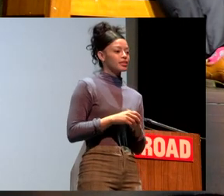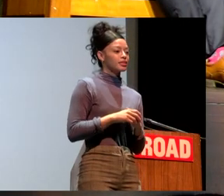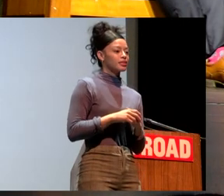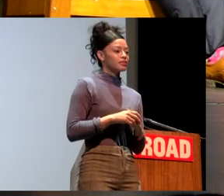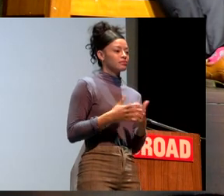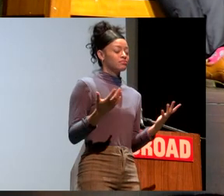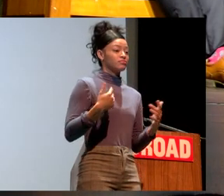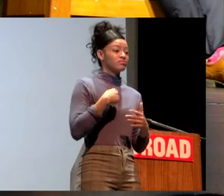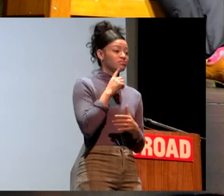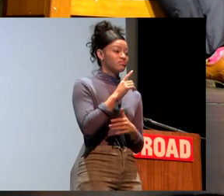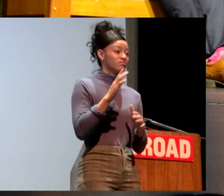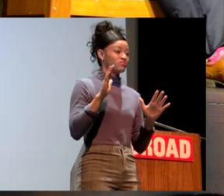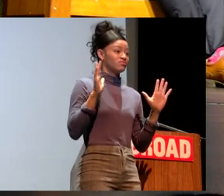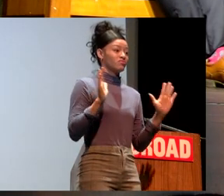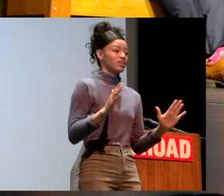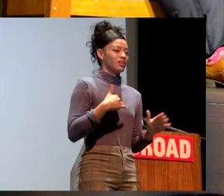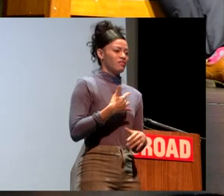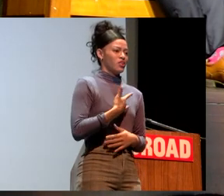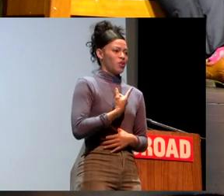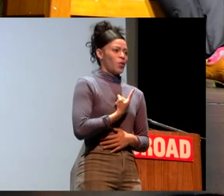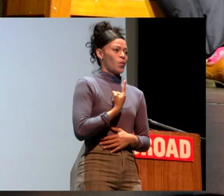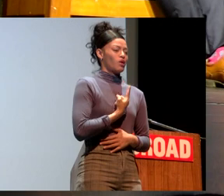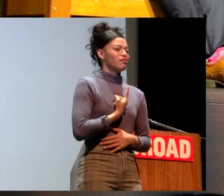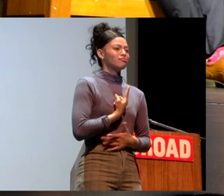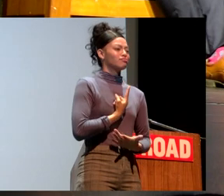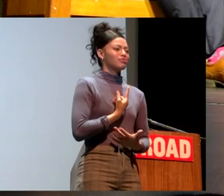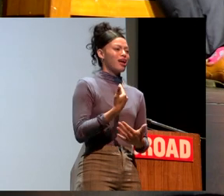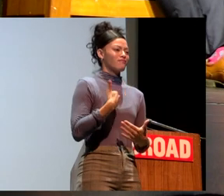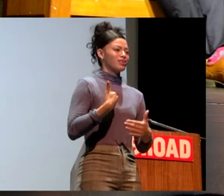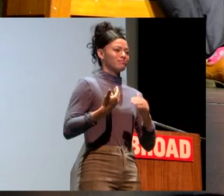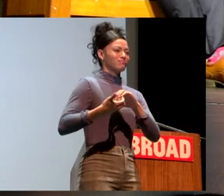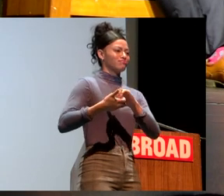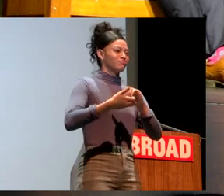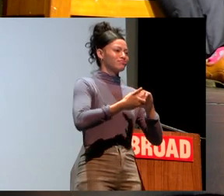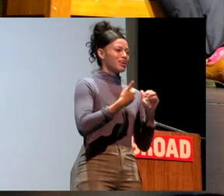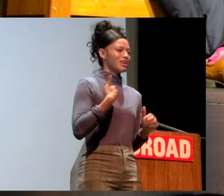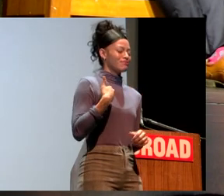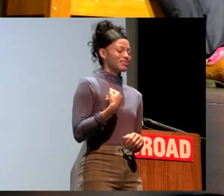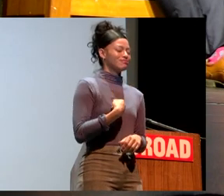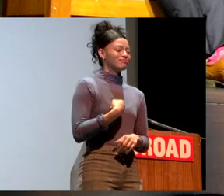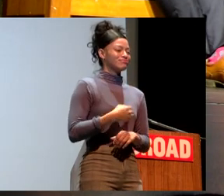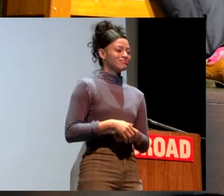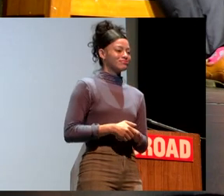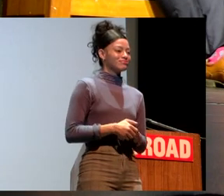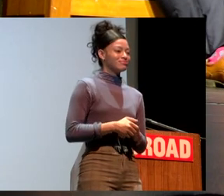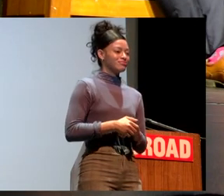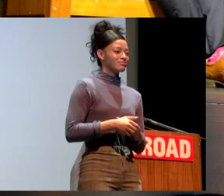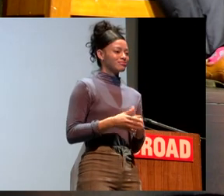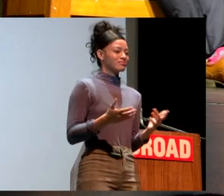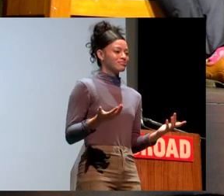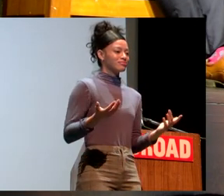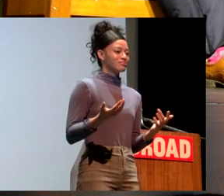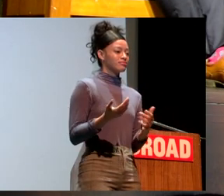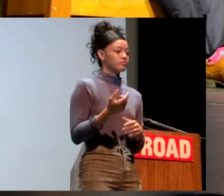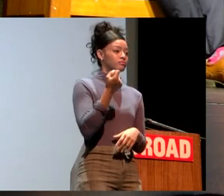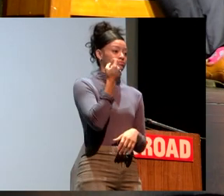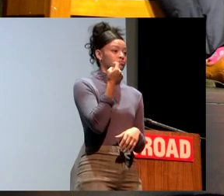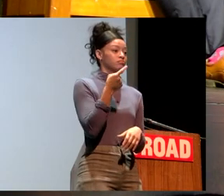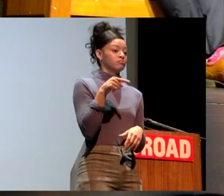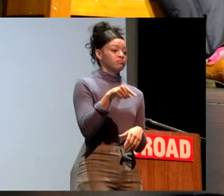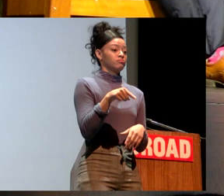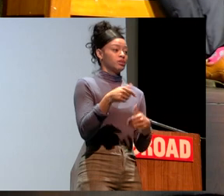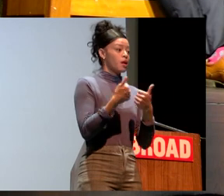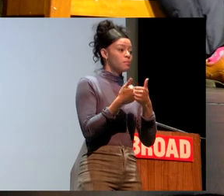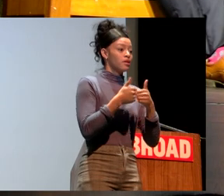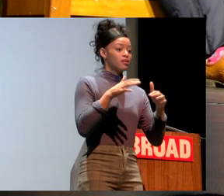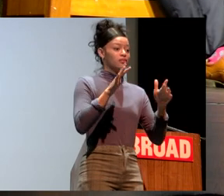there was articles that it helped a lot of people go through a potential depression because you had like this, you know, Nintendo is the best at making a really